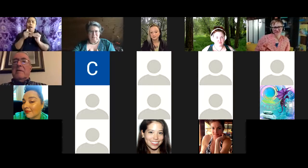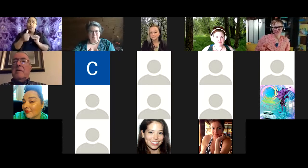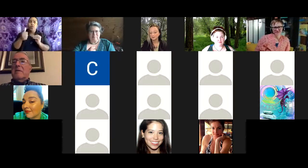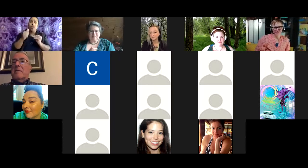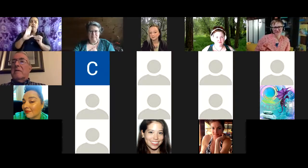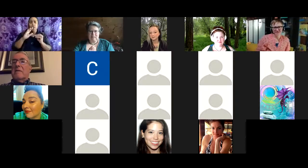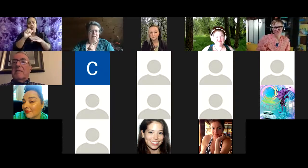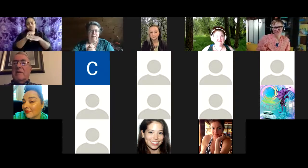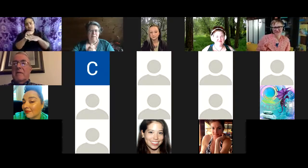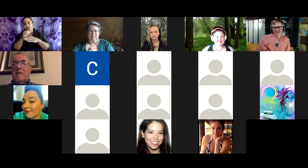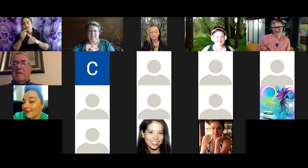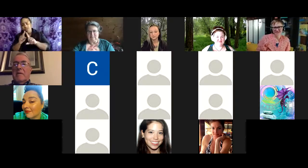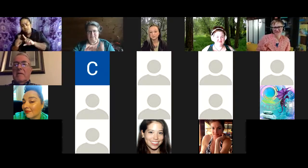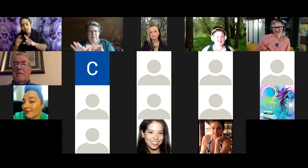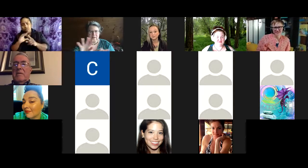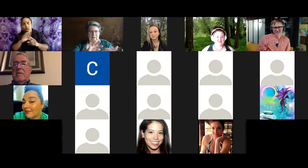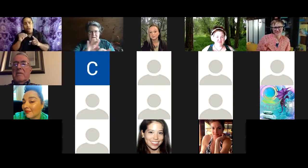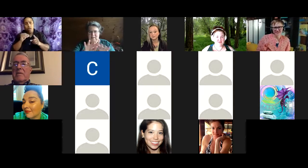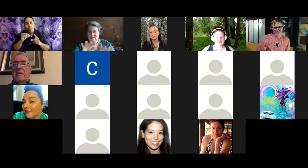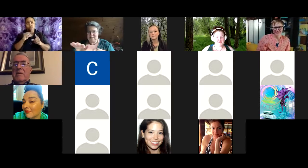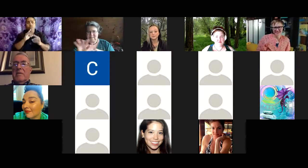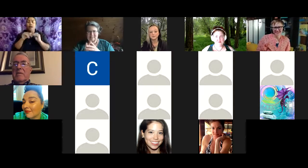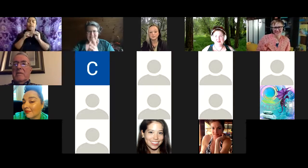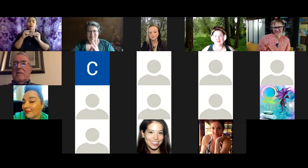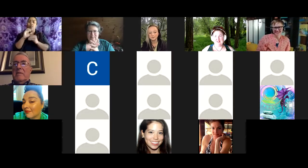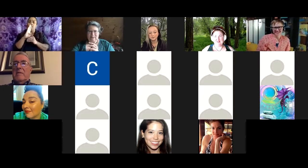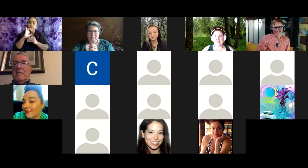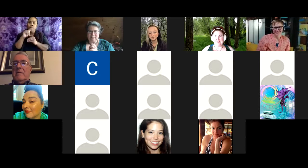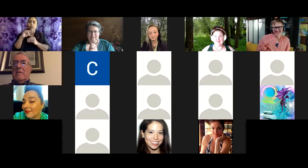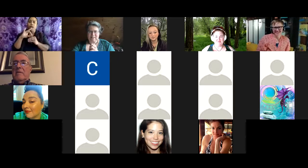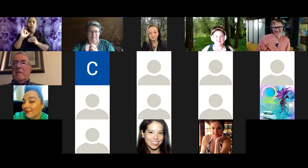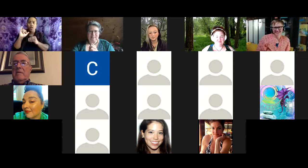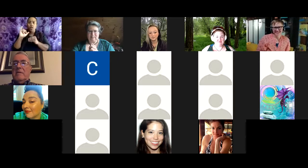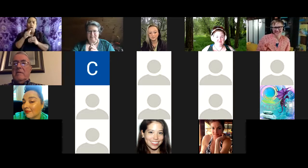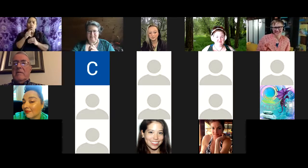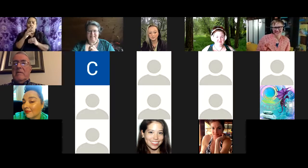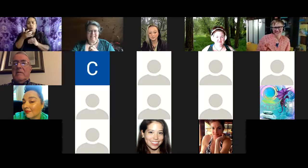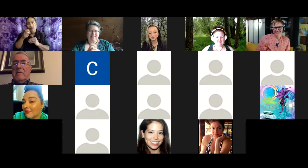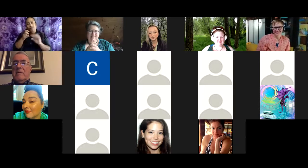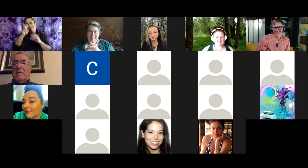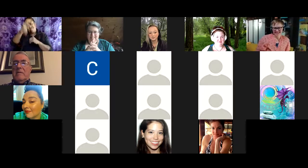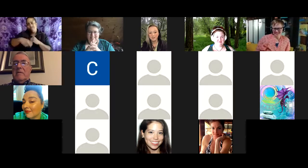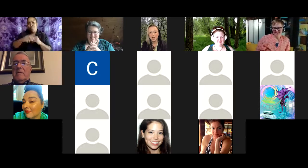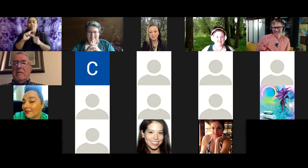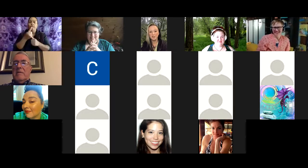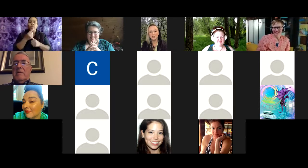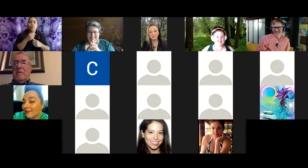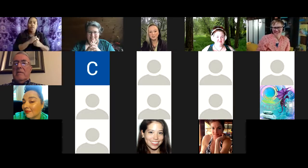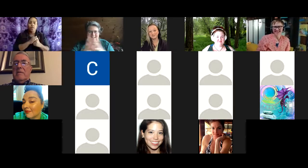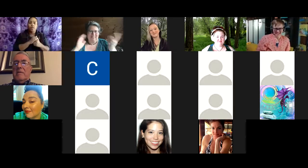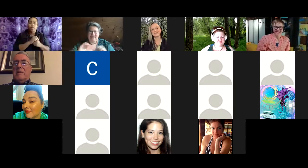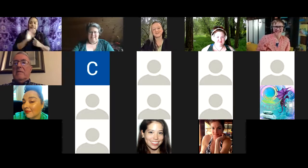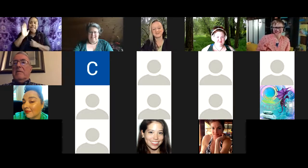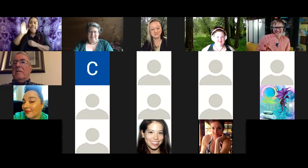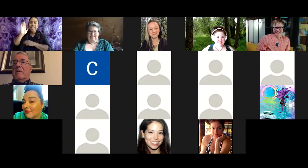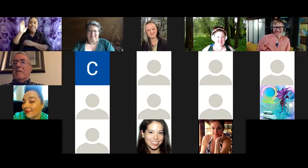Beltane too. All right, who wants to go first? One of you want to jump in particular, or? I'll go.